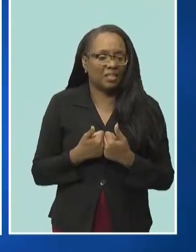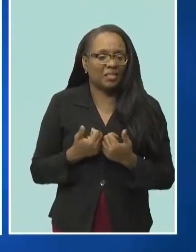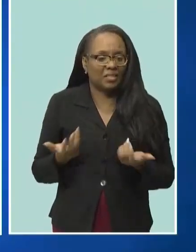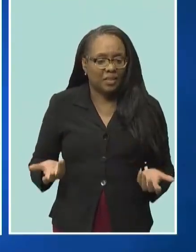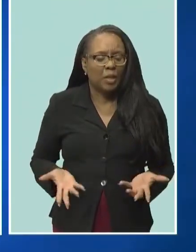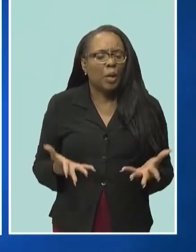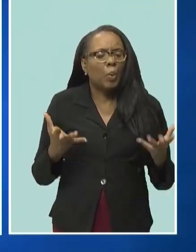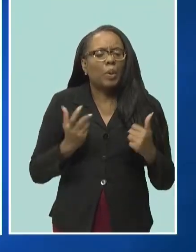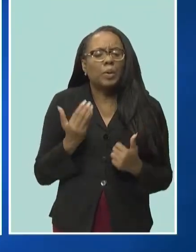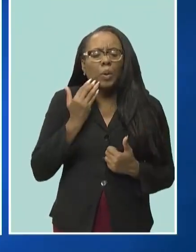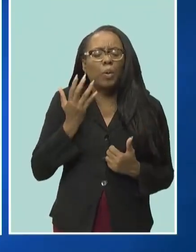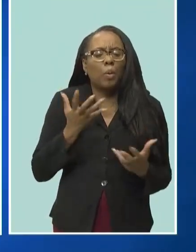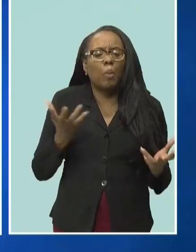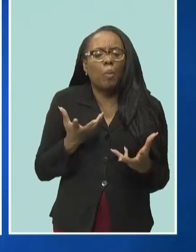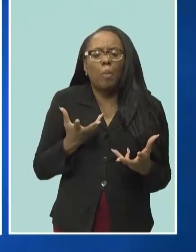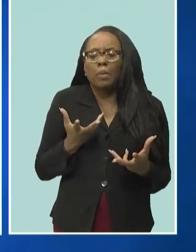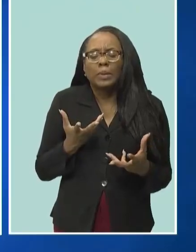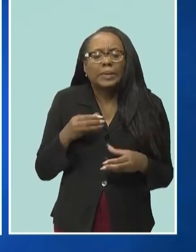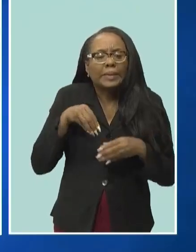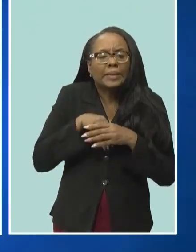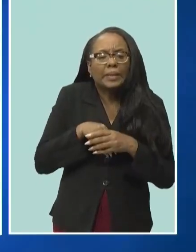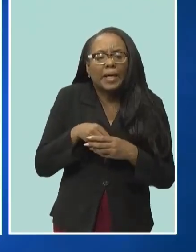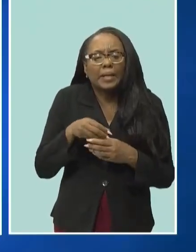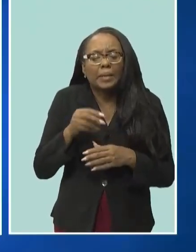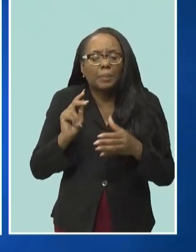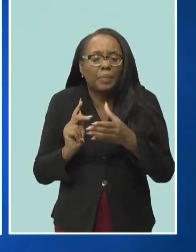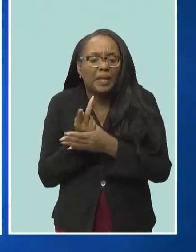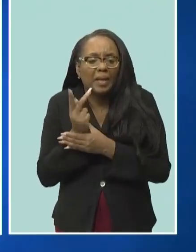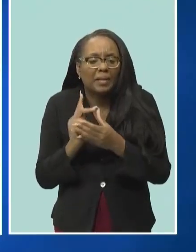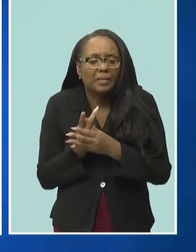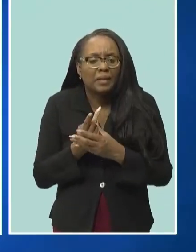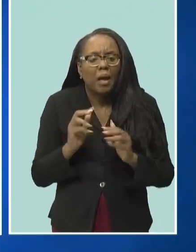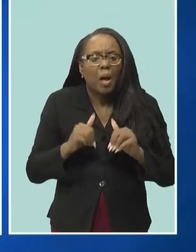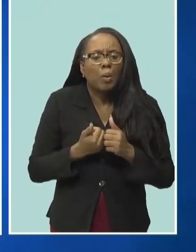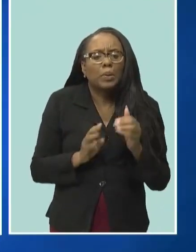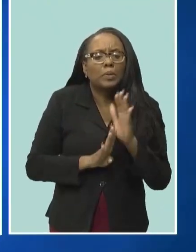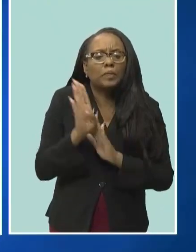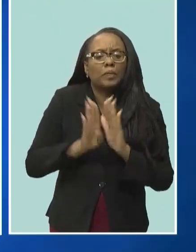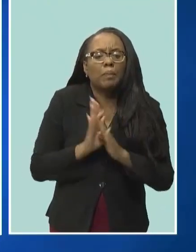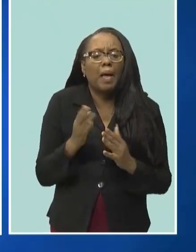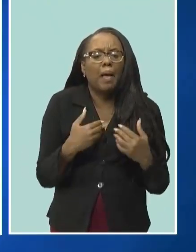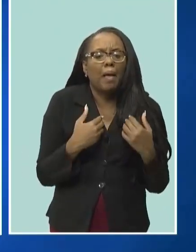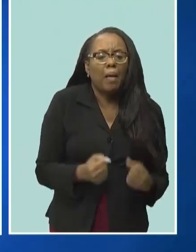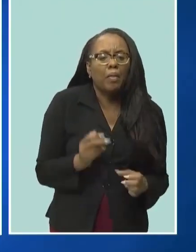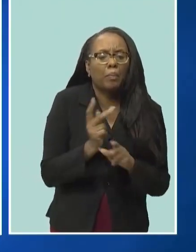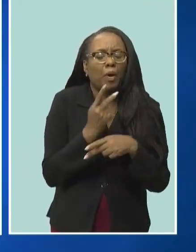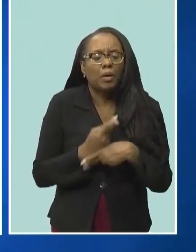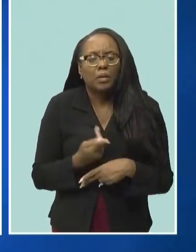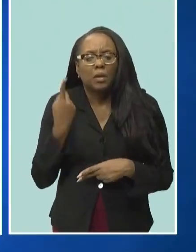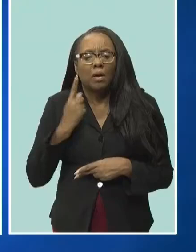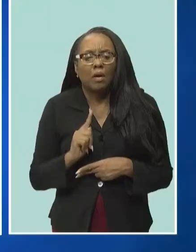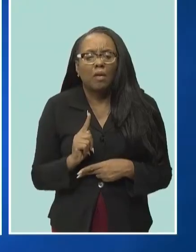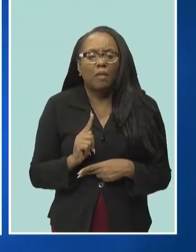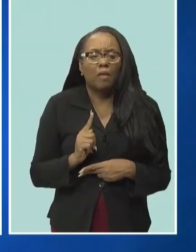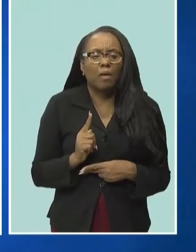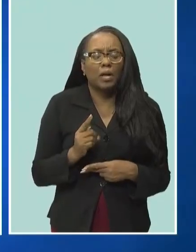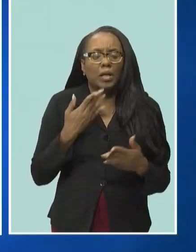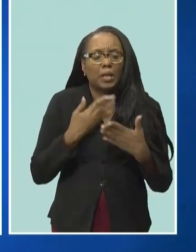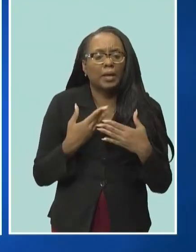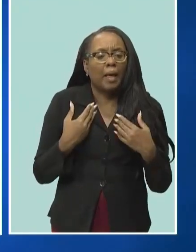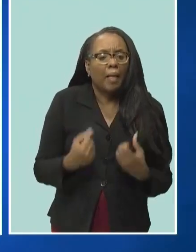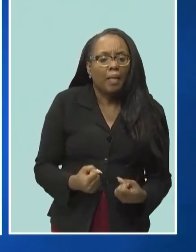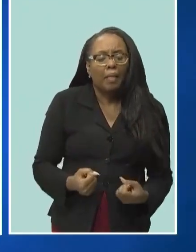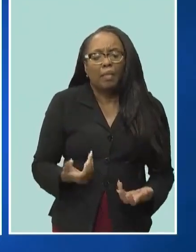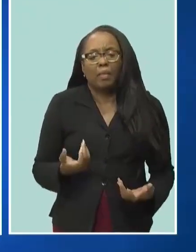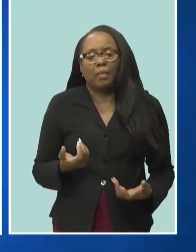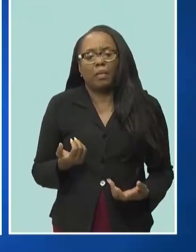unearthing the hidden secrets of Barbados' plants, and is focused on developing unique wealth and wellness products that promote healthy aging